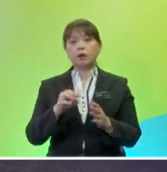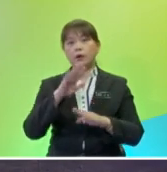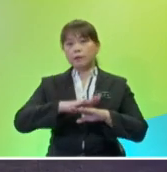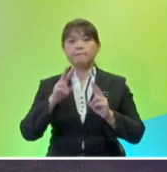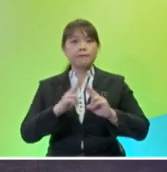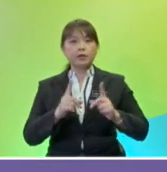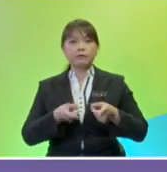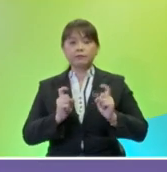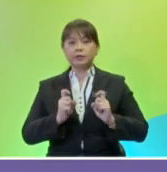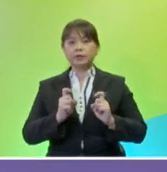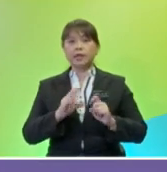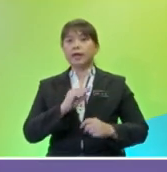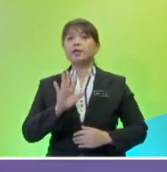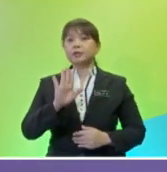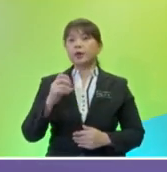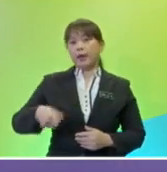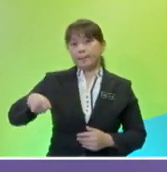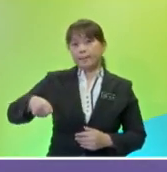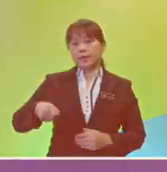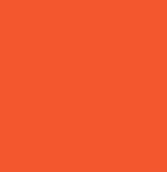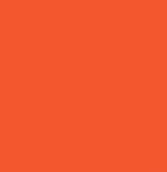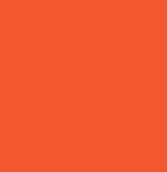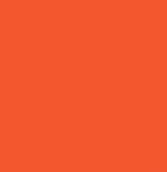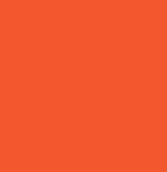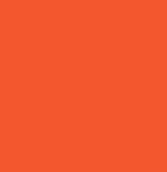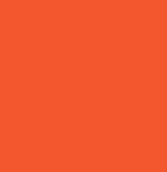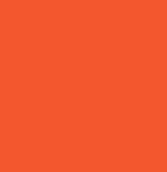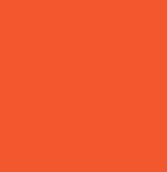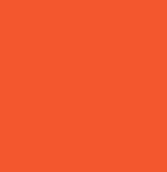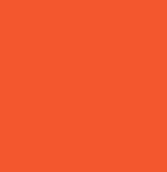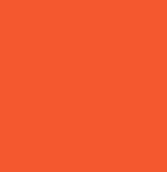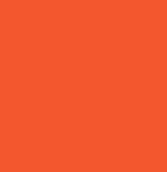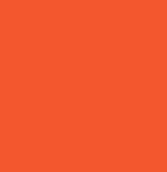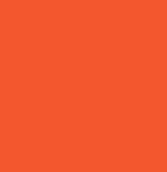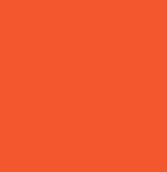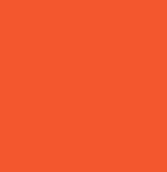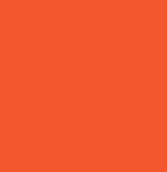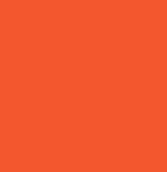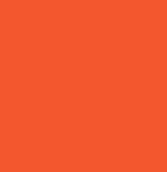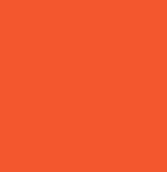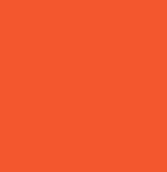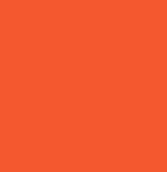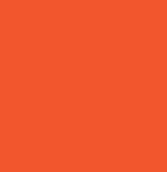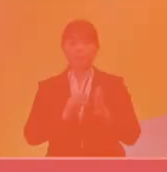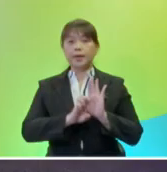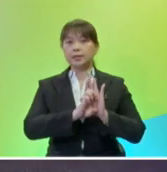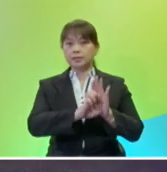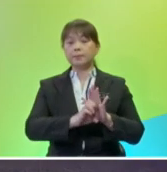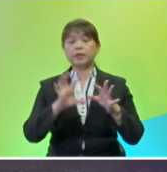your handbag stays closed, right? Yes. Mm. And here are other examples of magnets. Okay.